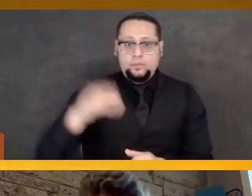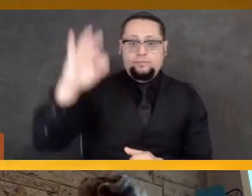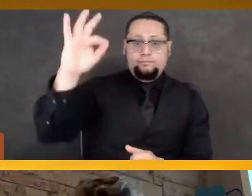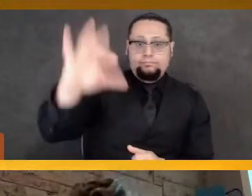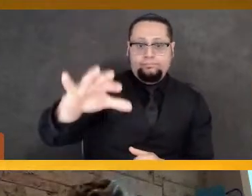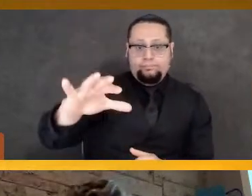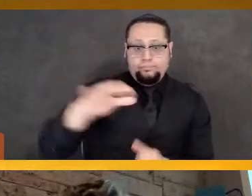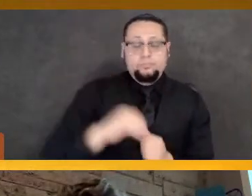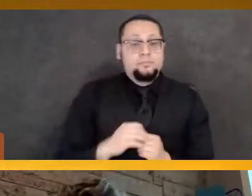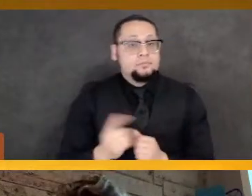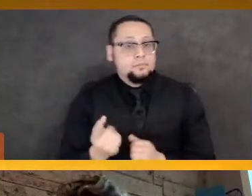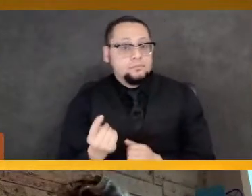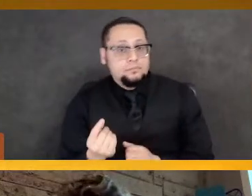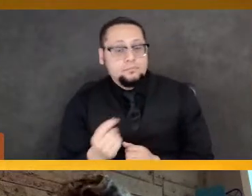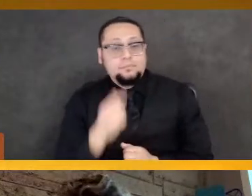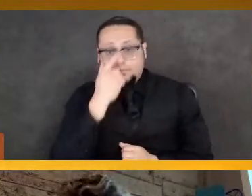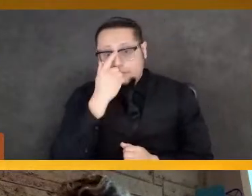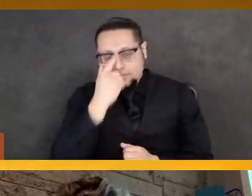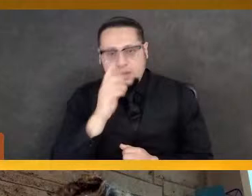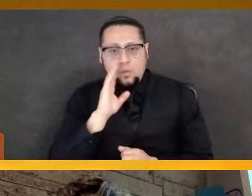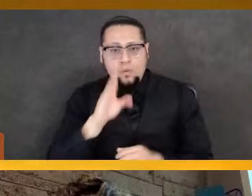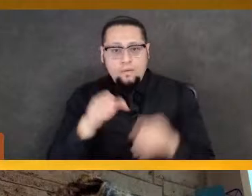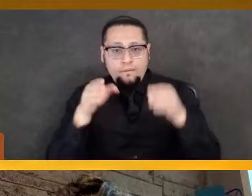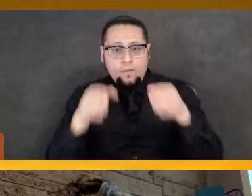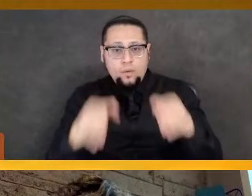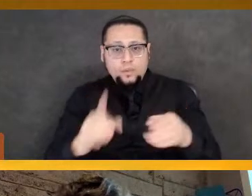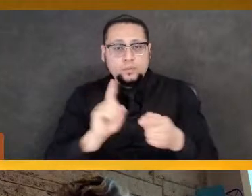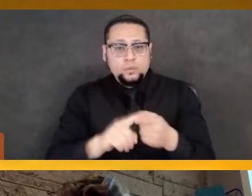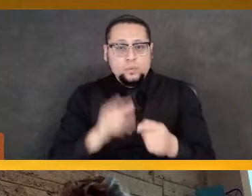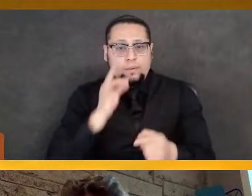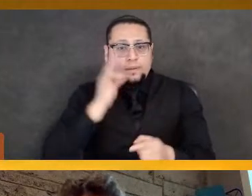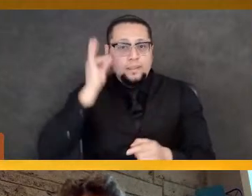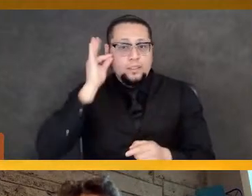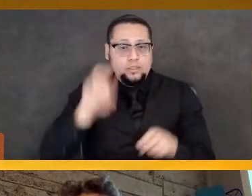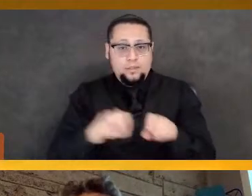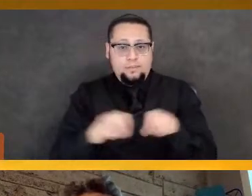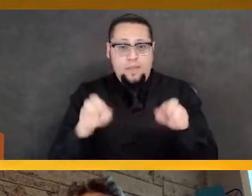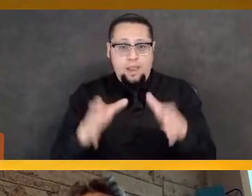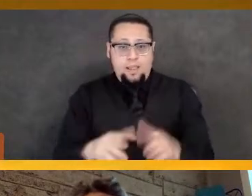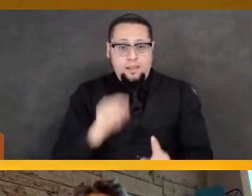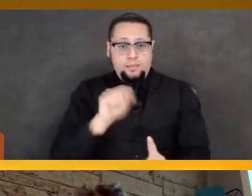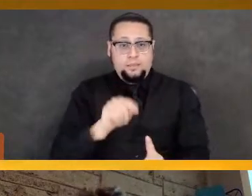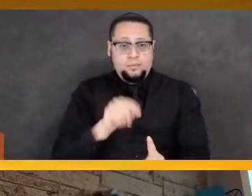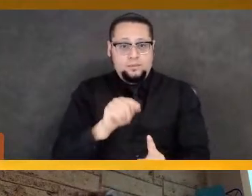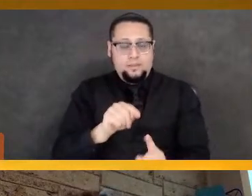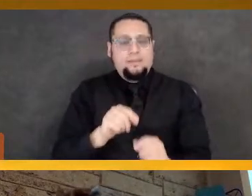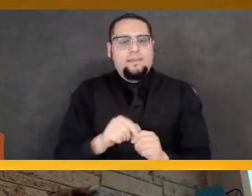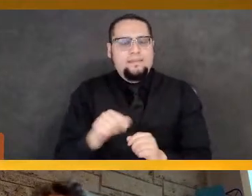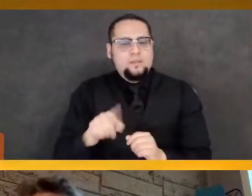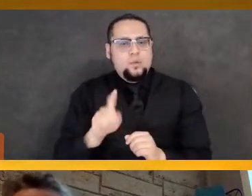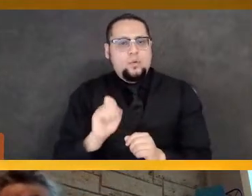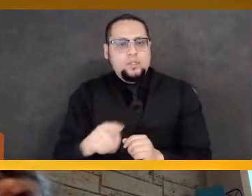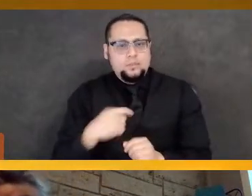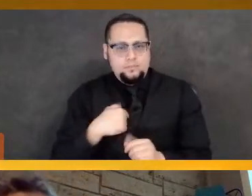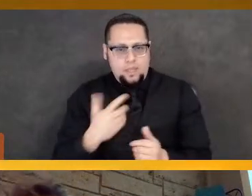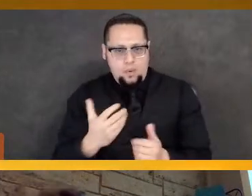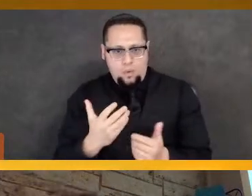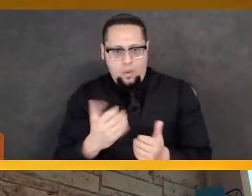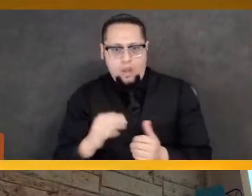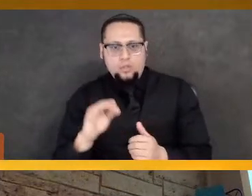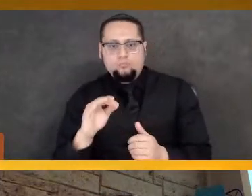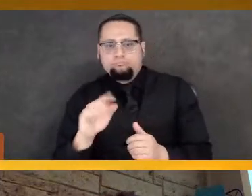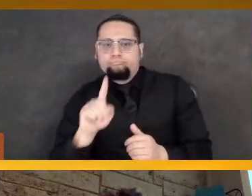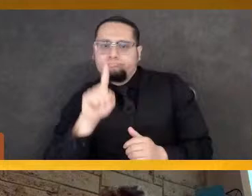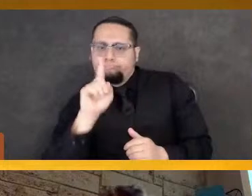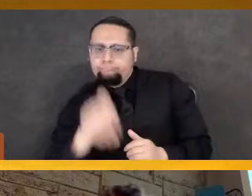is going to be focused more towards our Indigenous panelists. So these are some questions that I want to focus on them and kind of have their